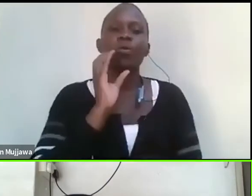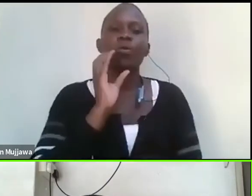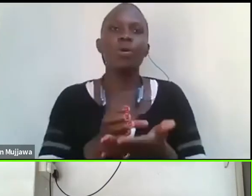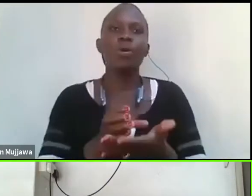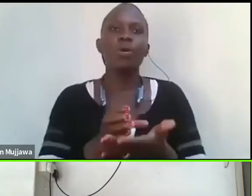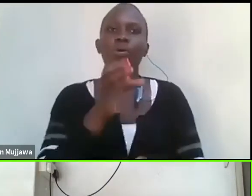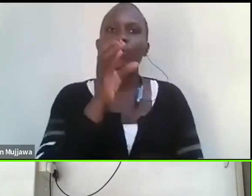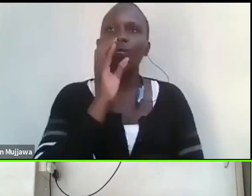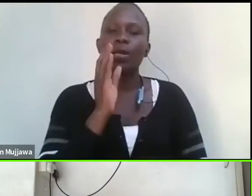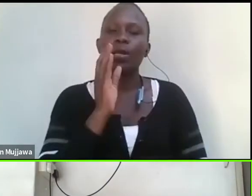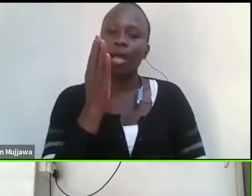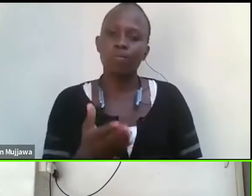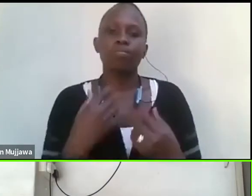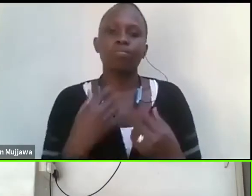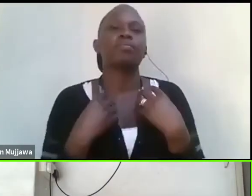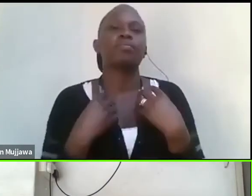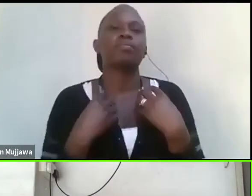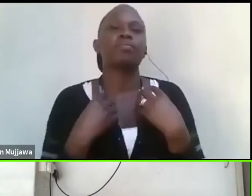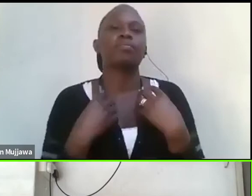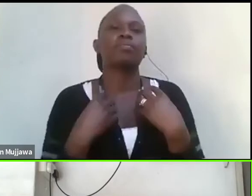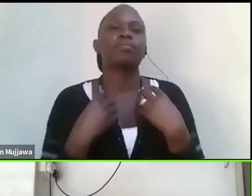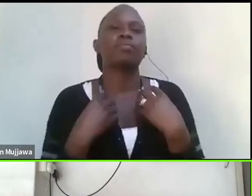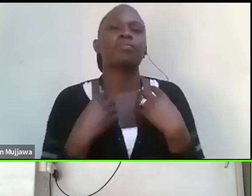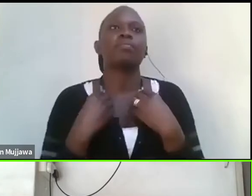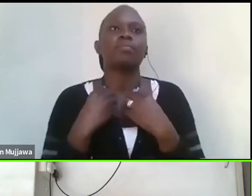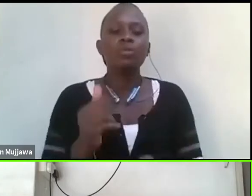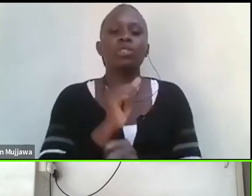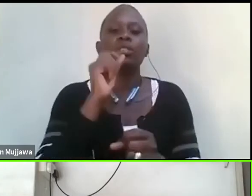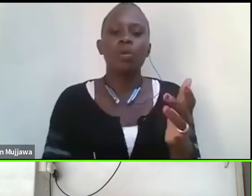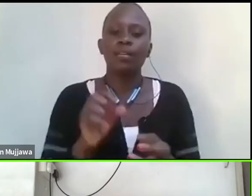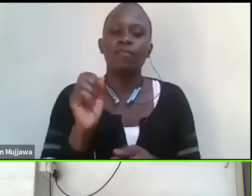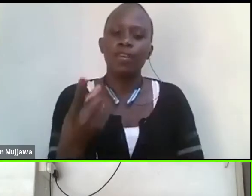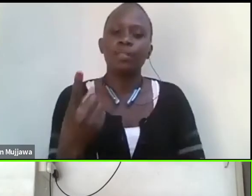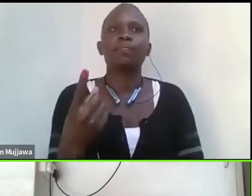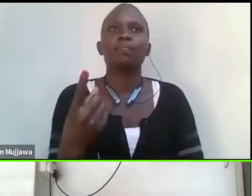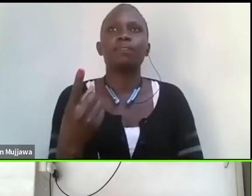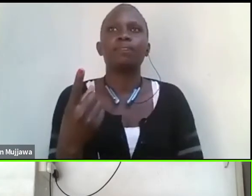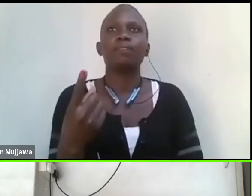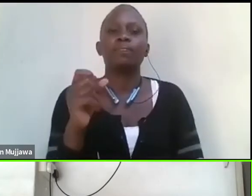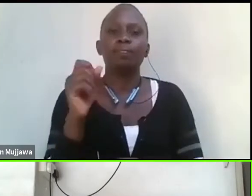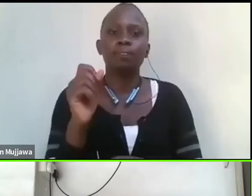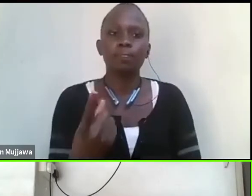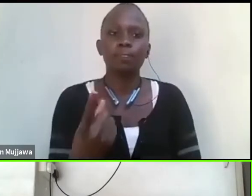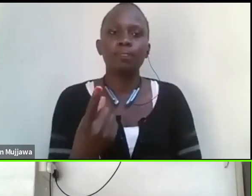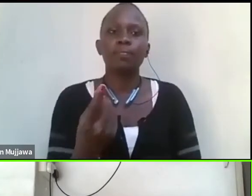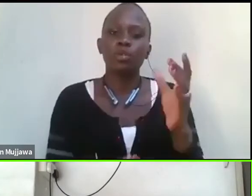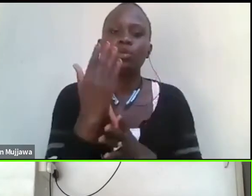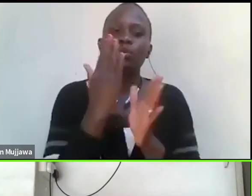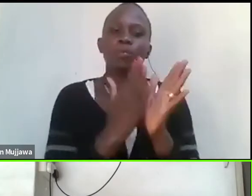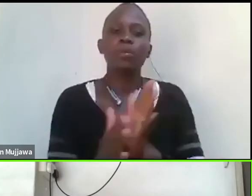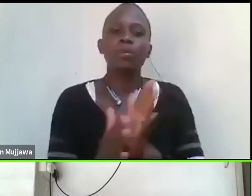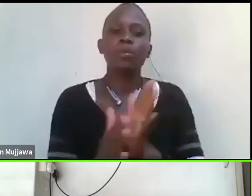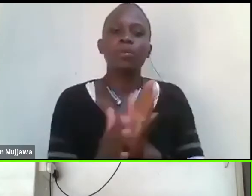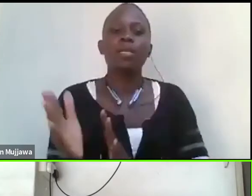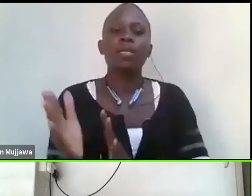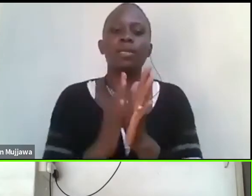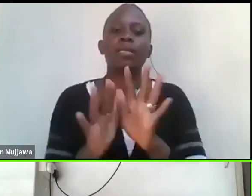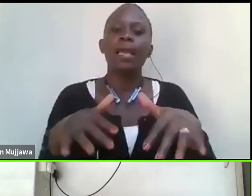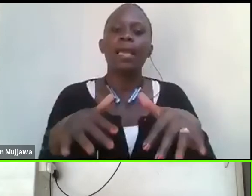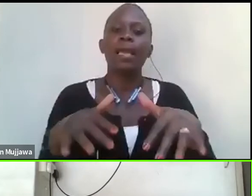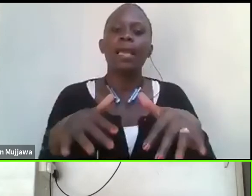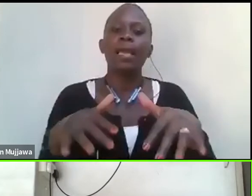So what we did first was to come up with plans on how people can camp on site. So camping